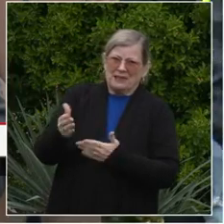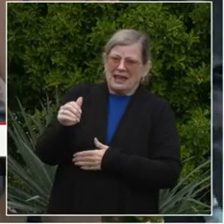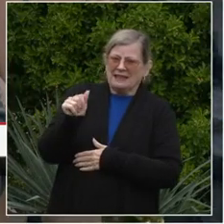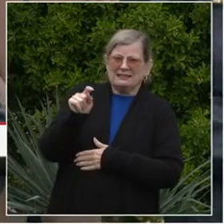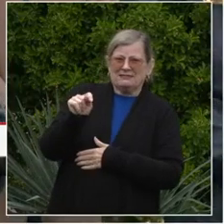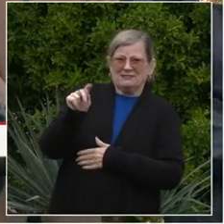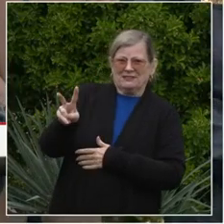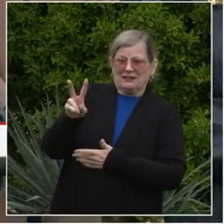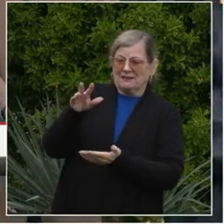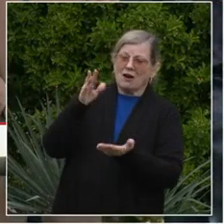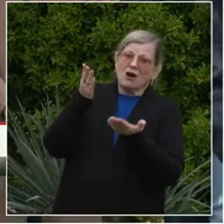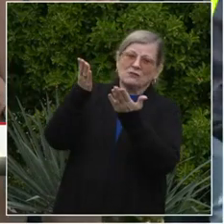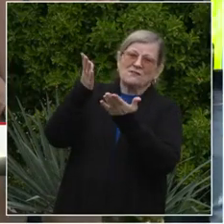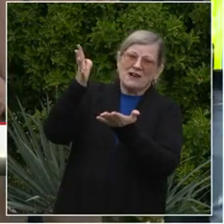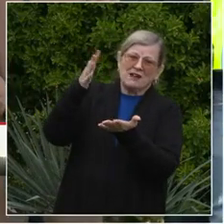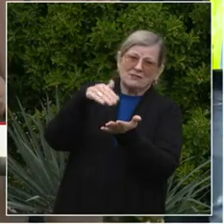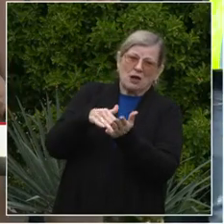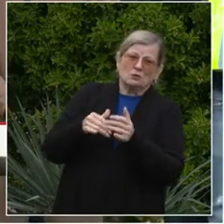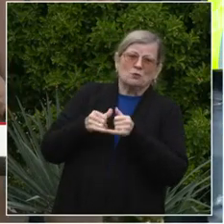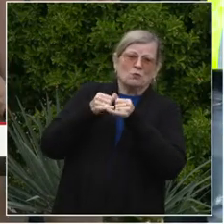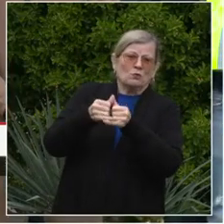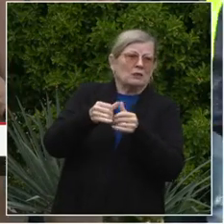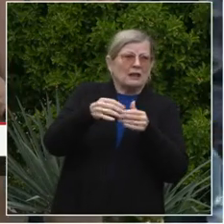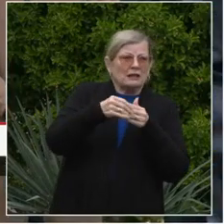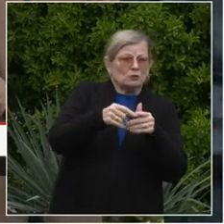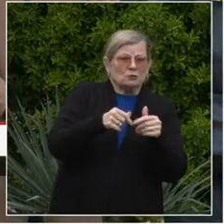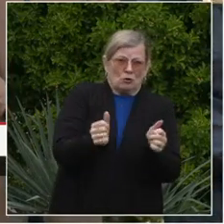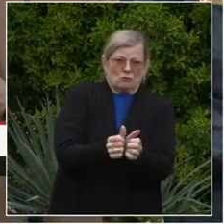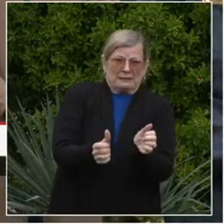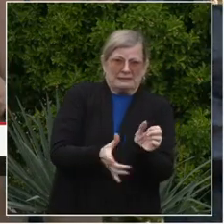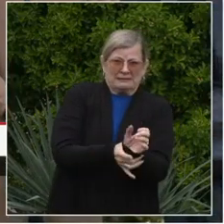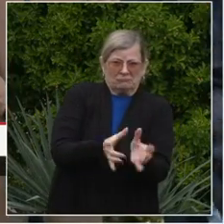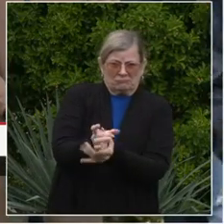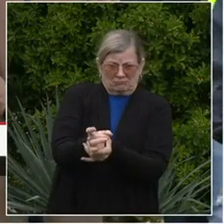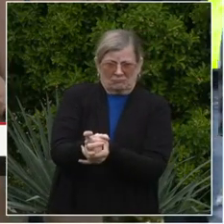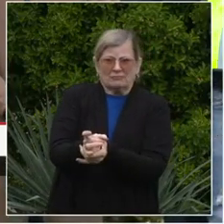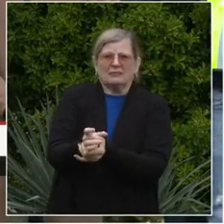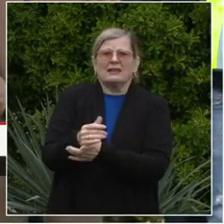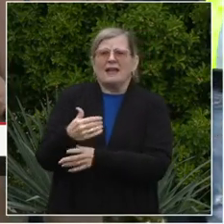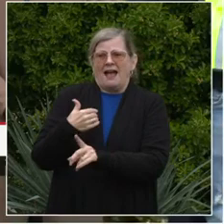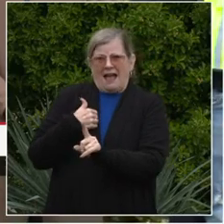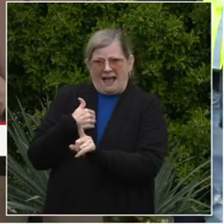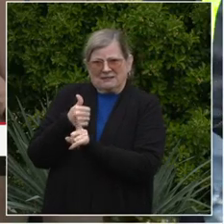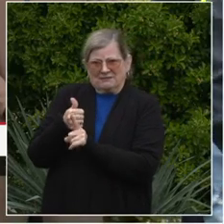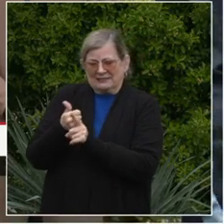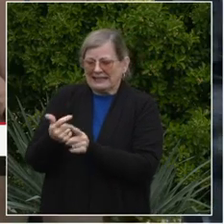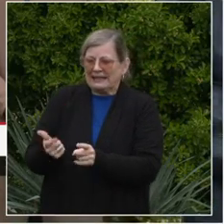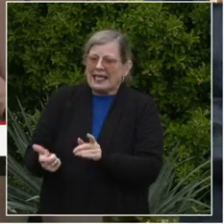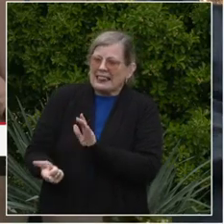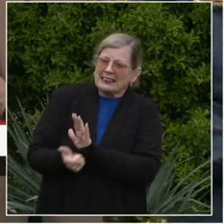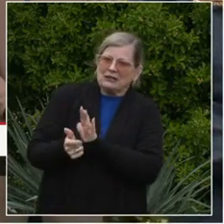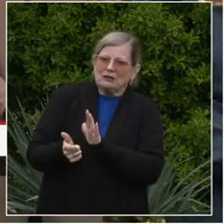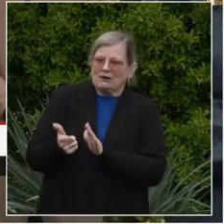for information leading to the arrest of individuals possessing or trafficking illegal firearms,